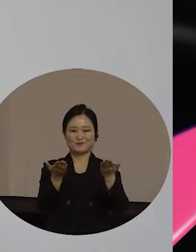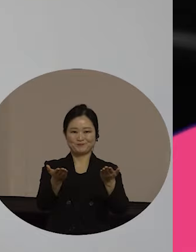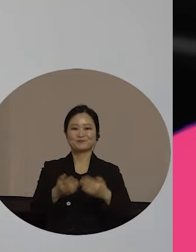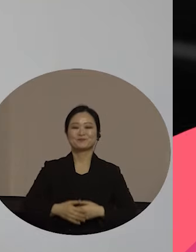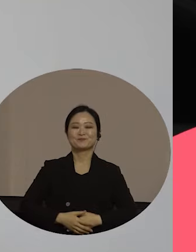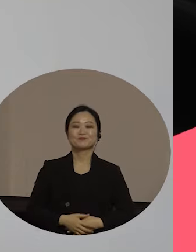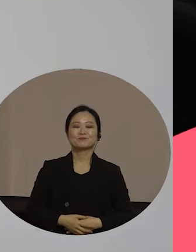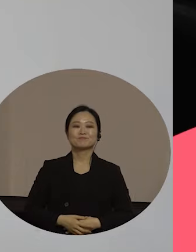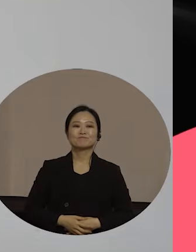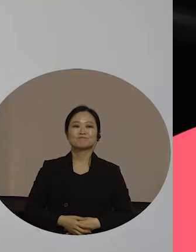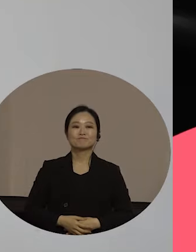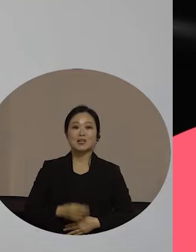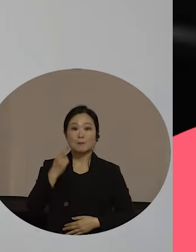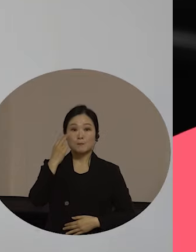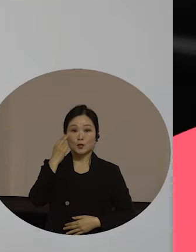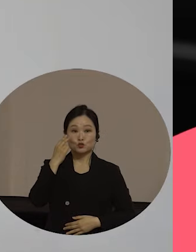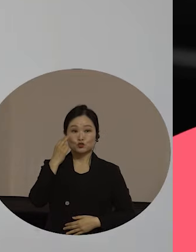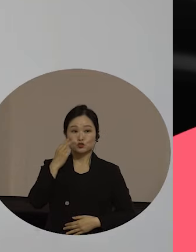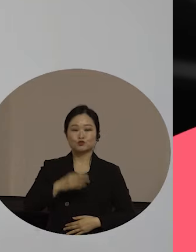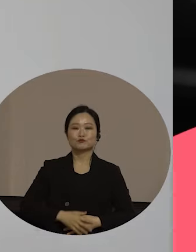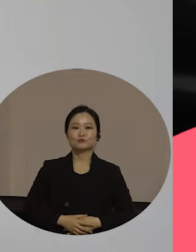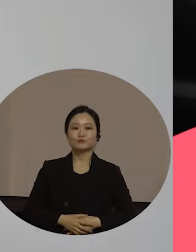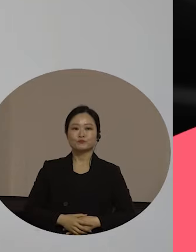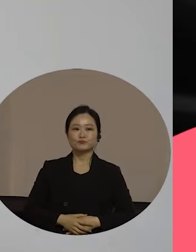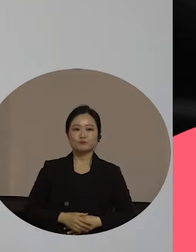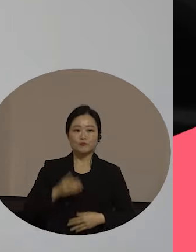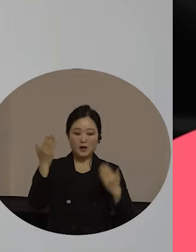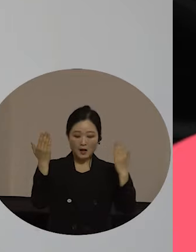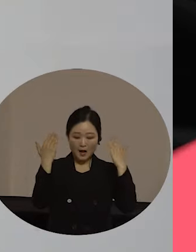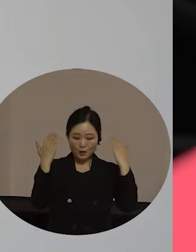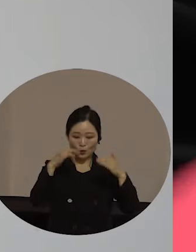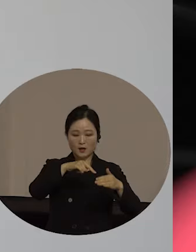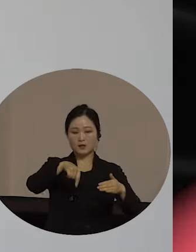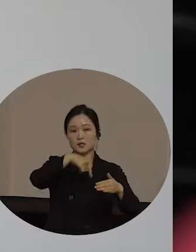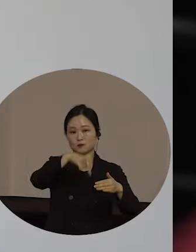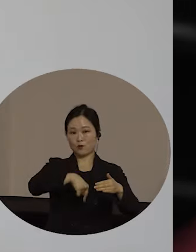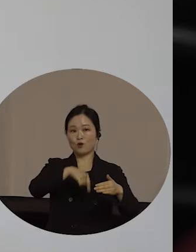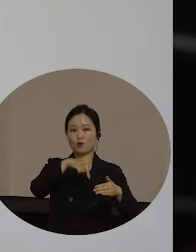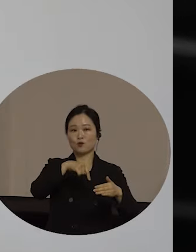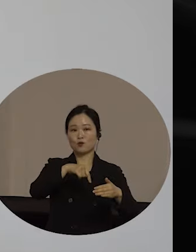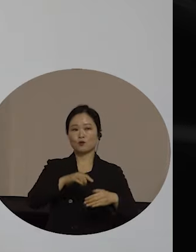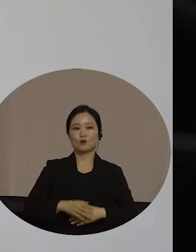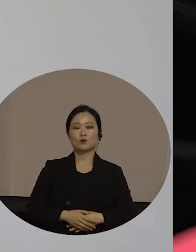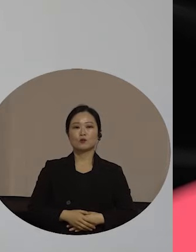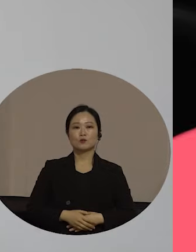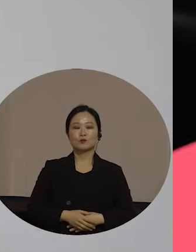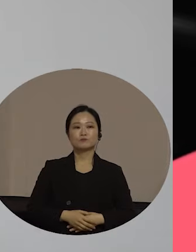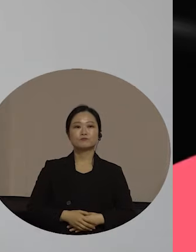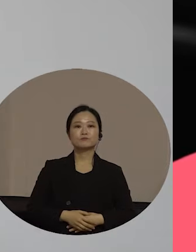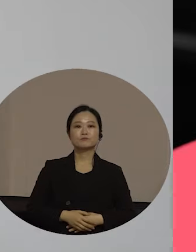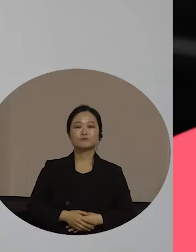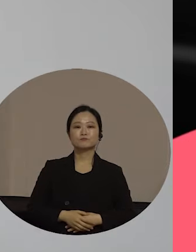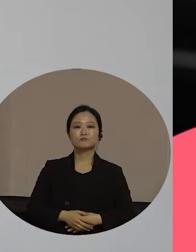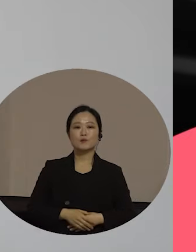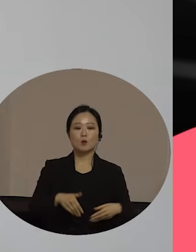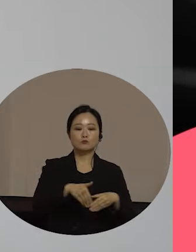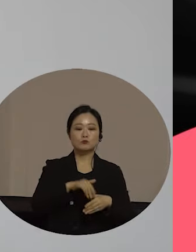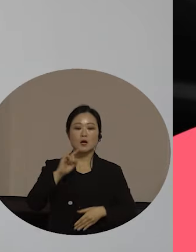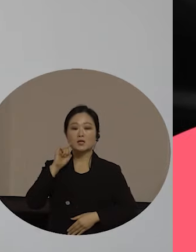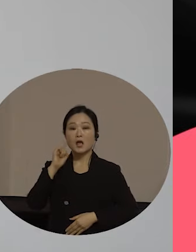arts programs in schools. So this has resulted in a diverse landscape of arts education with varying programs